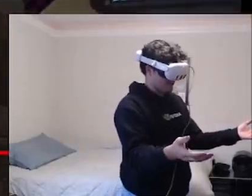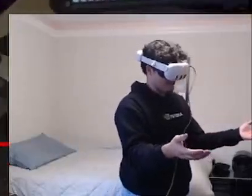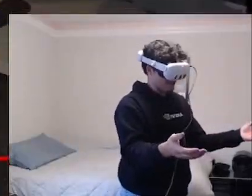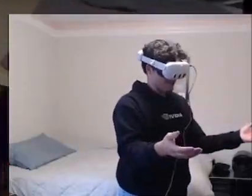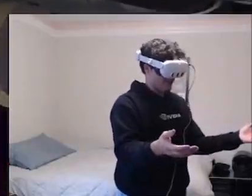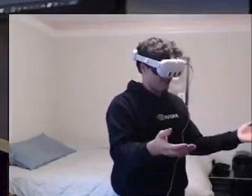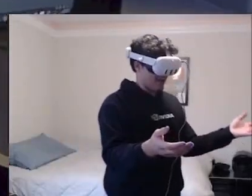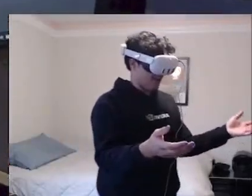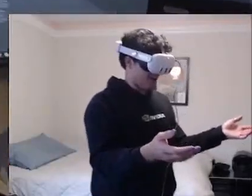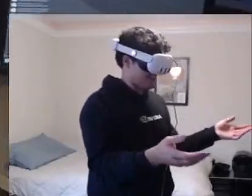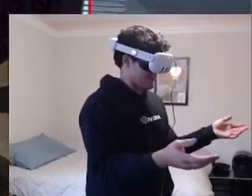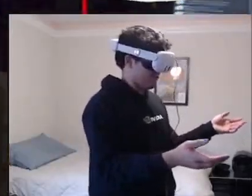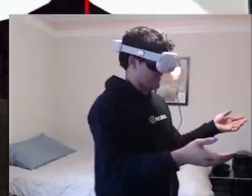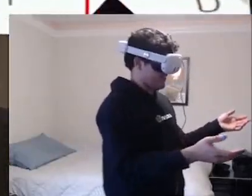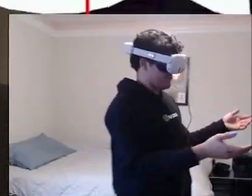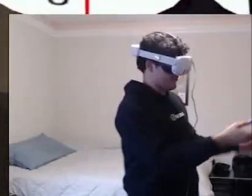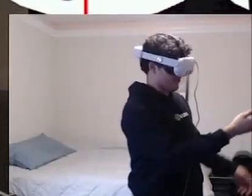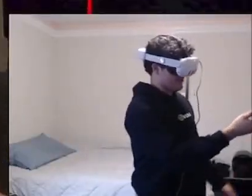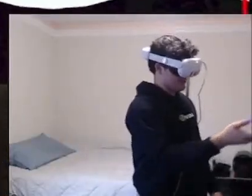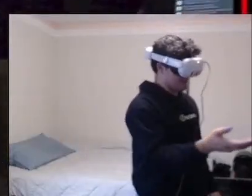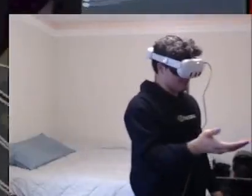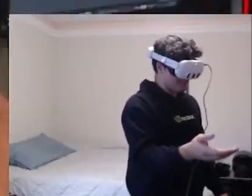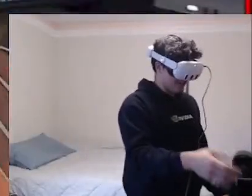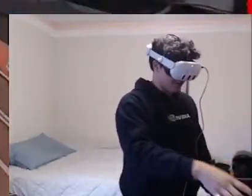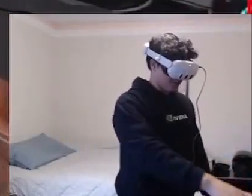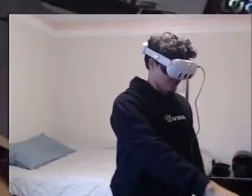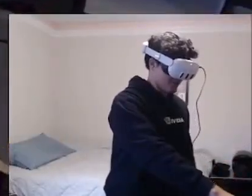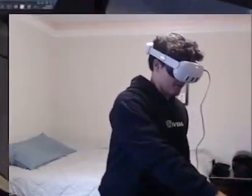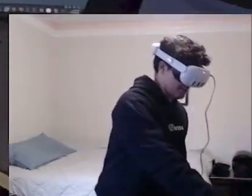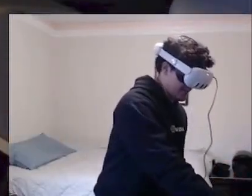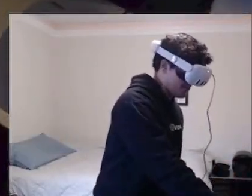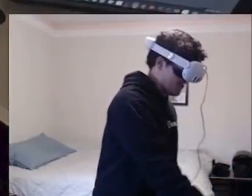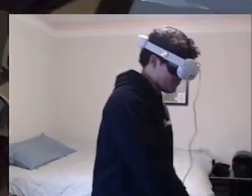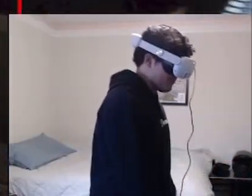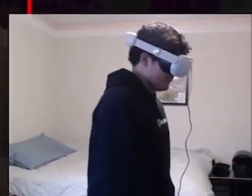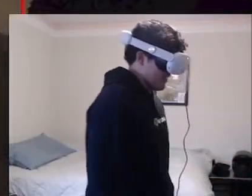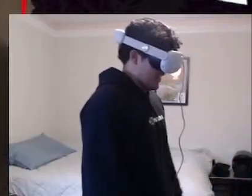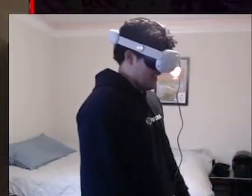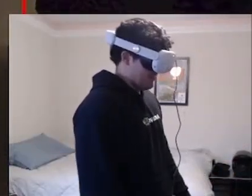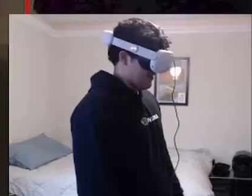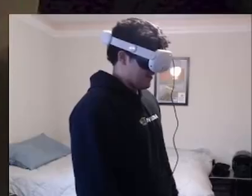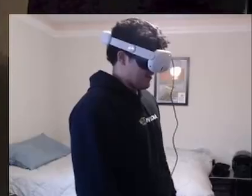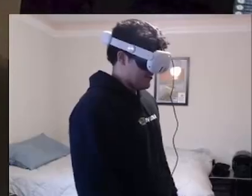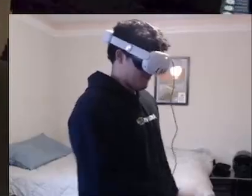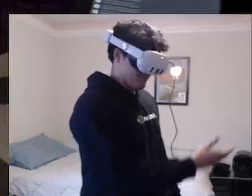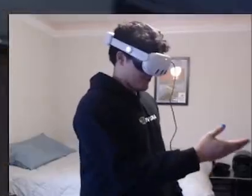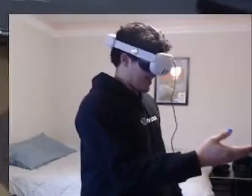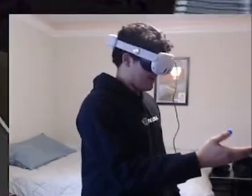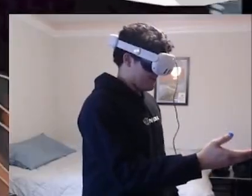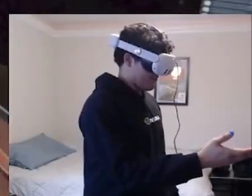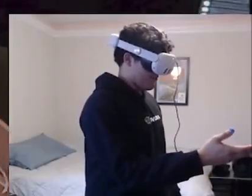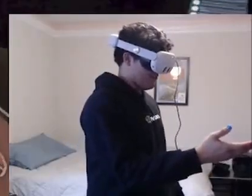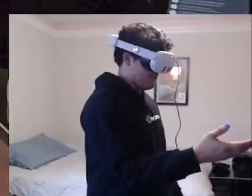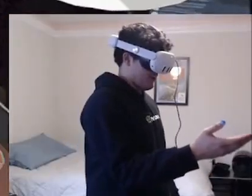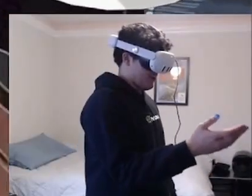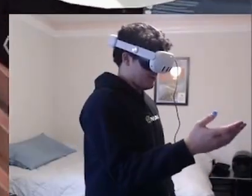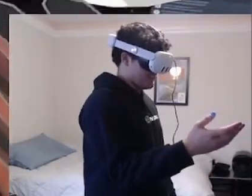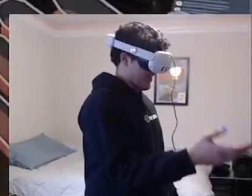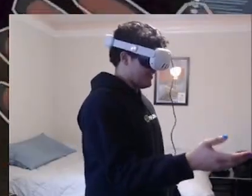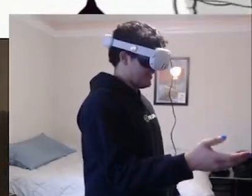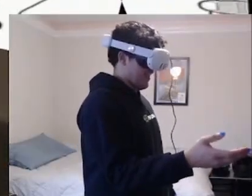ASL glyphs. So ARSL is showing me the glyphs to spell laptop, and it's just guiding me